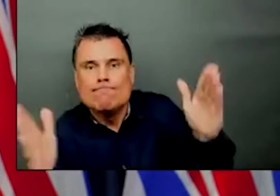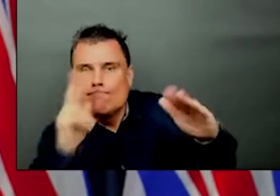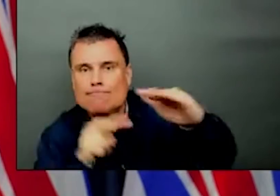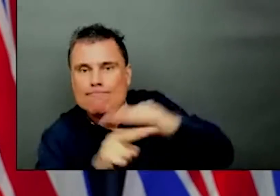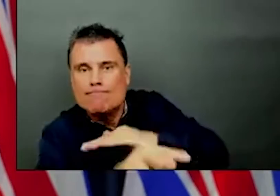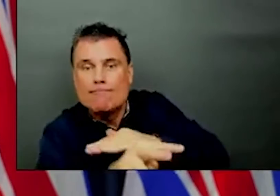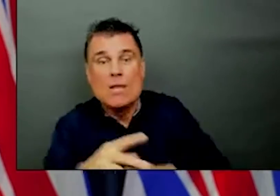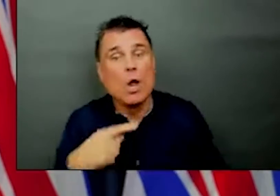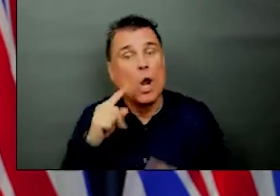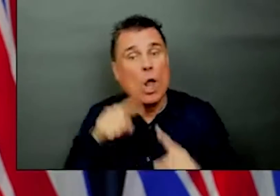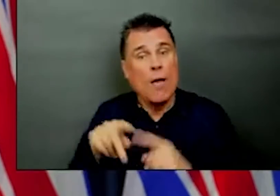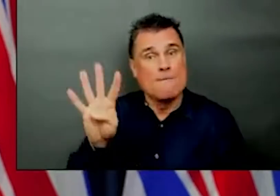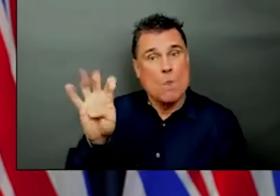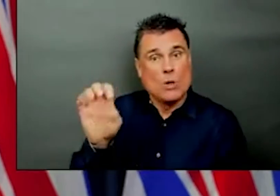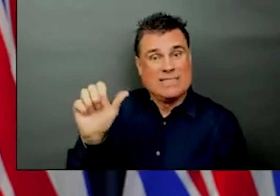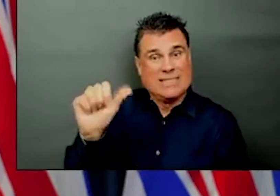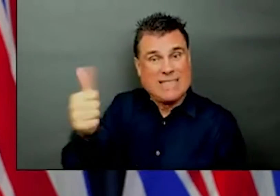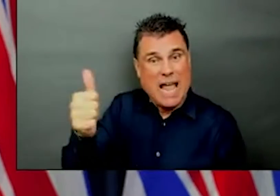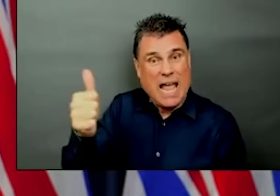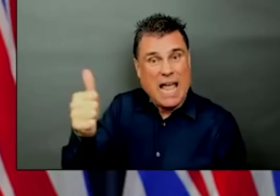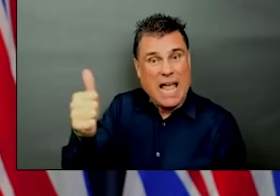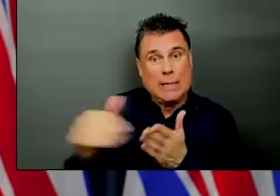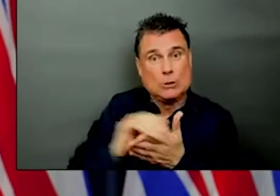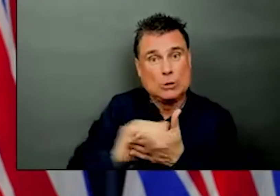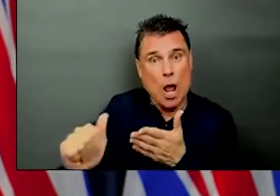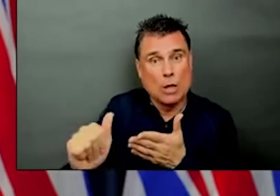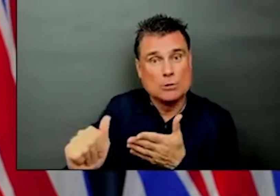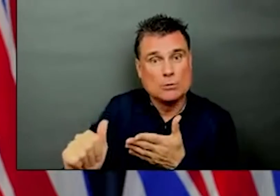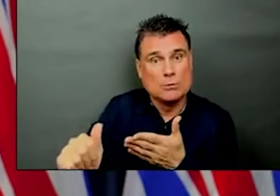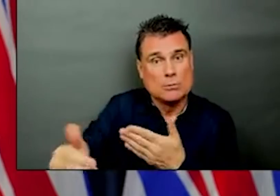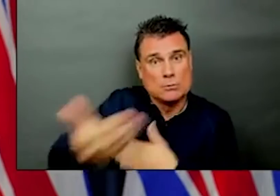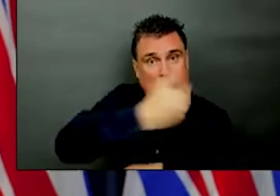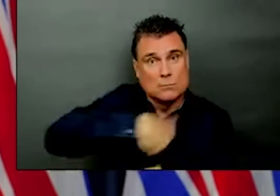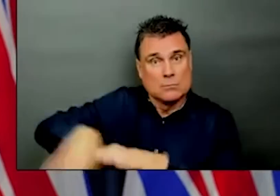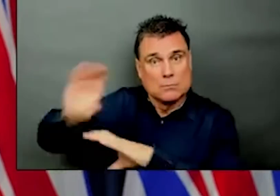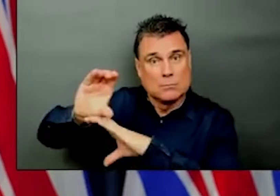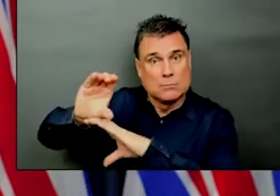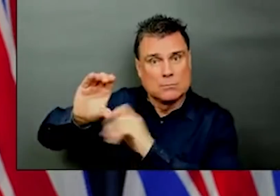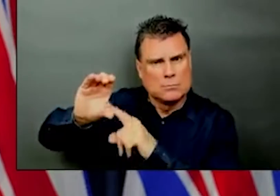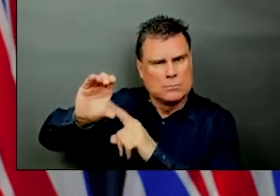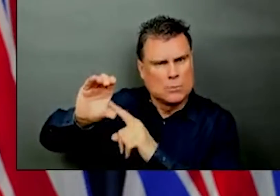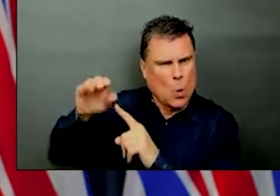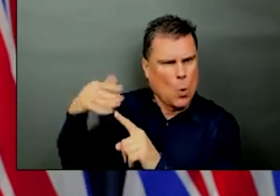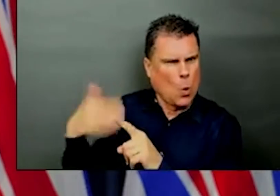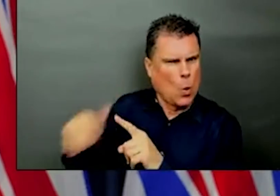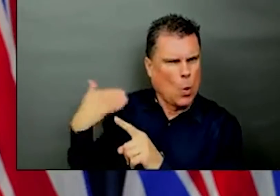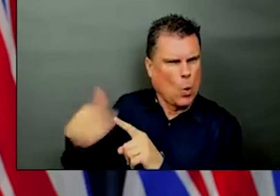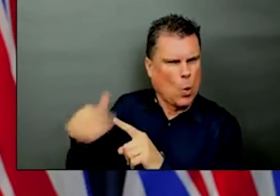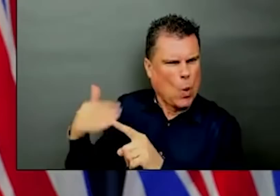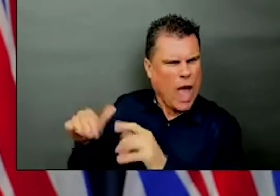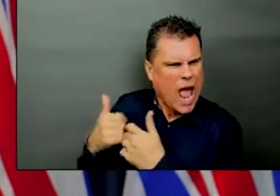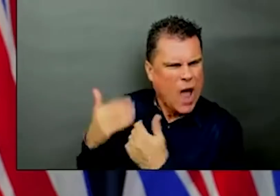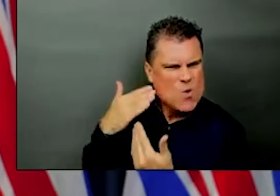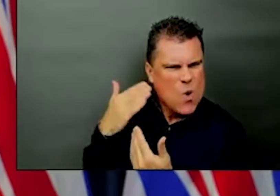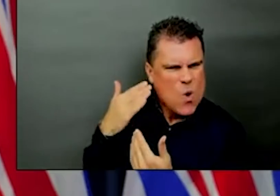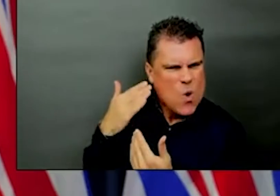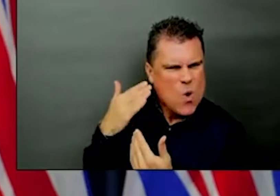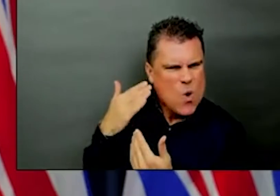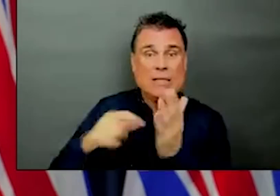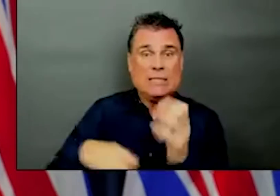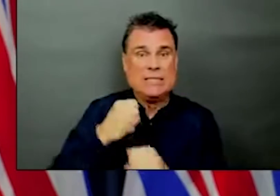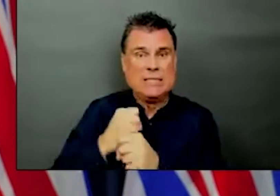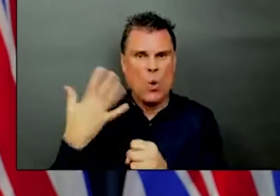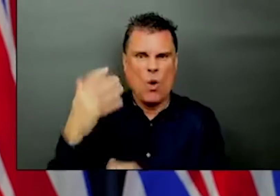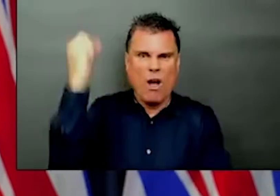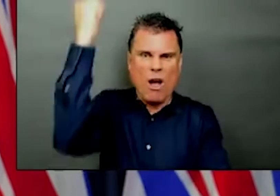into what we are on track for? Are we looking at a record year? Are we looking at